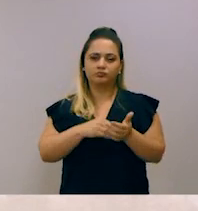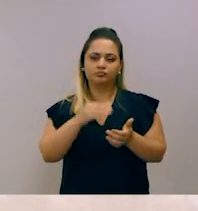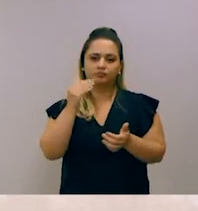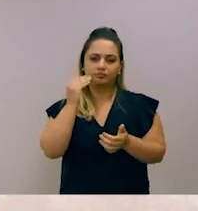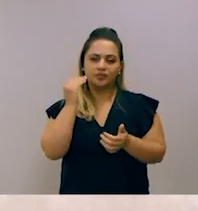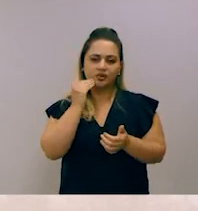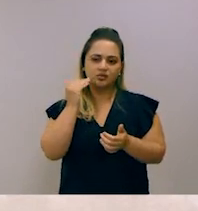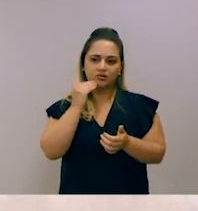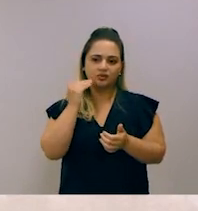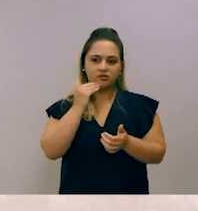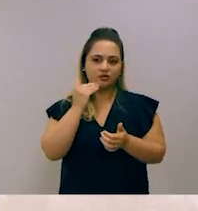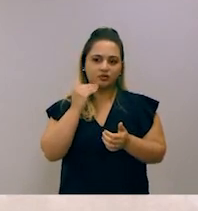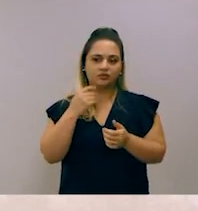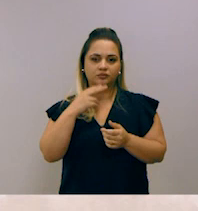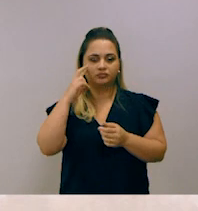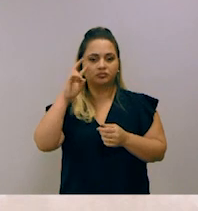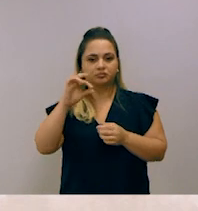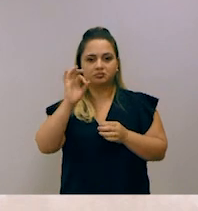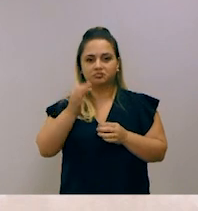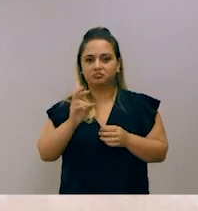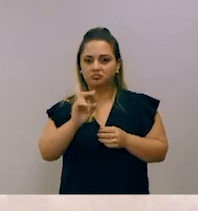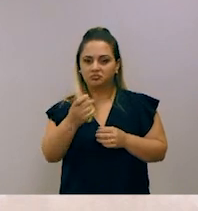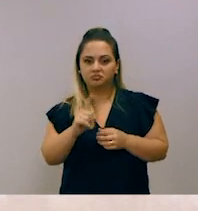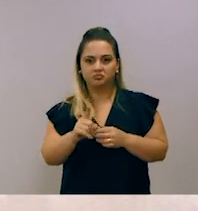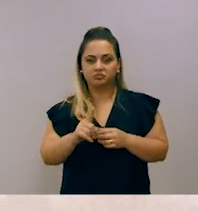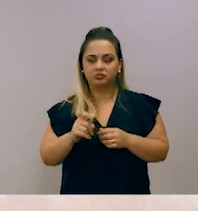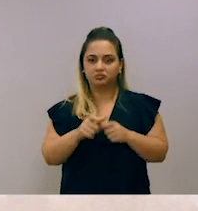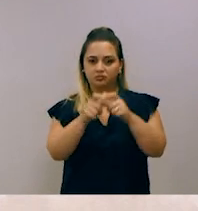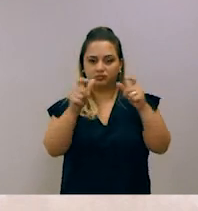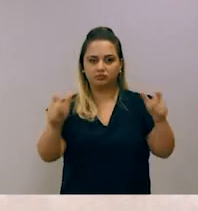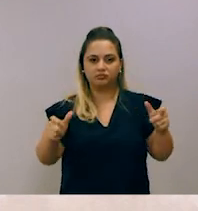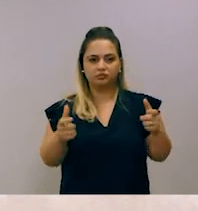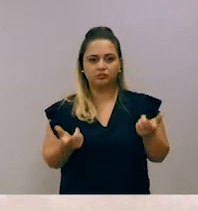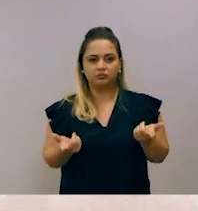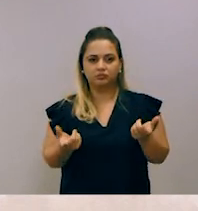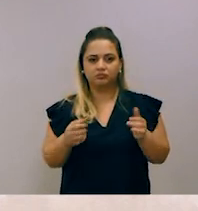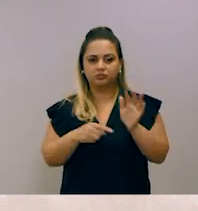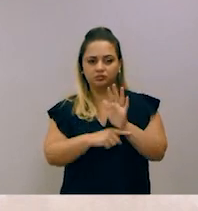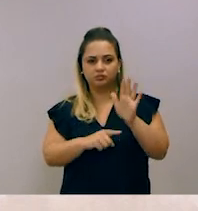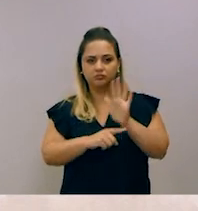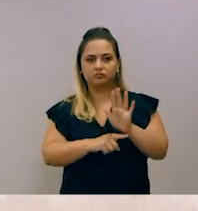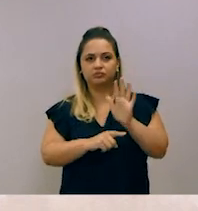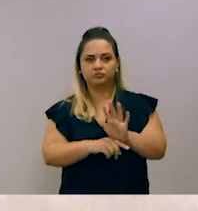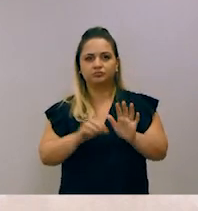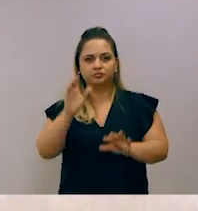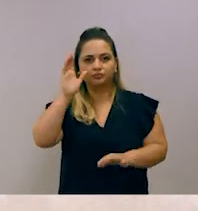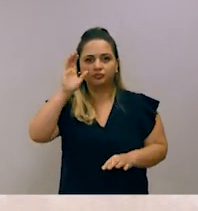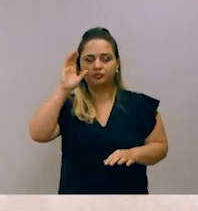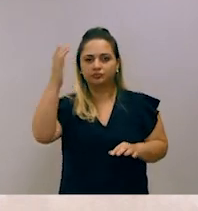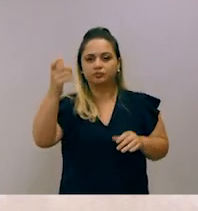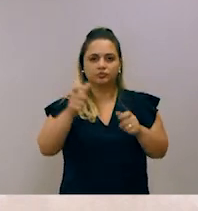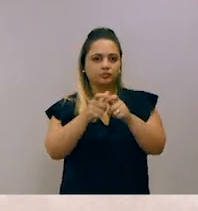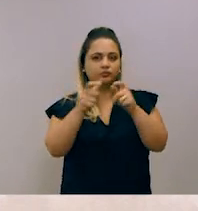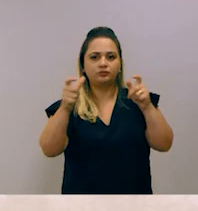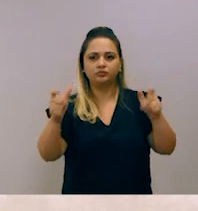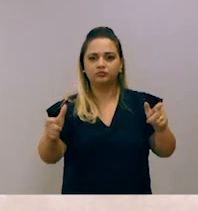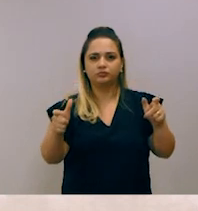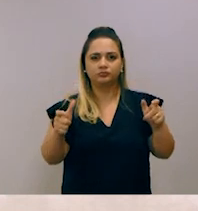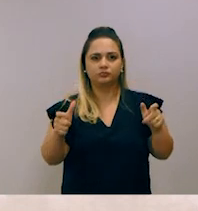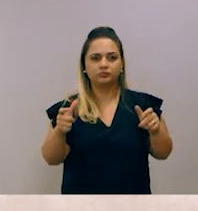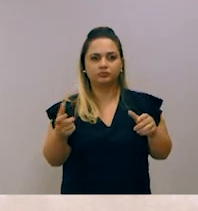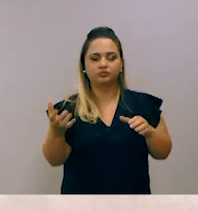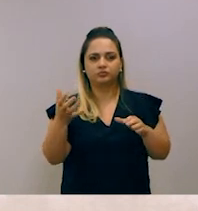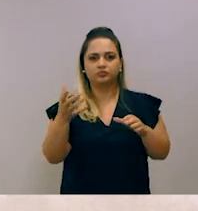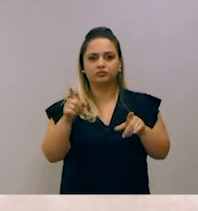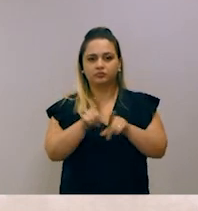of the systems, tests and failures report. And so to increase the impact of this solution more